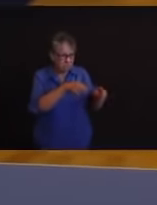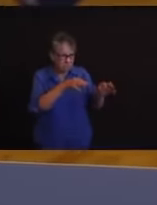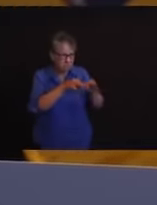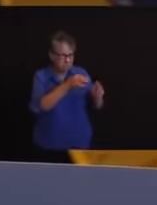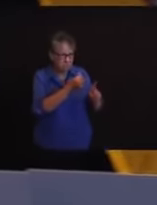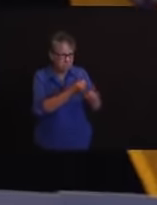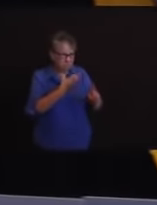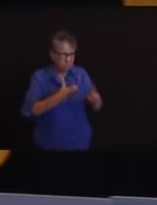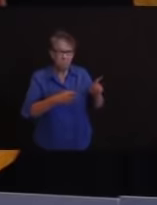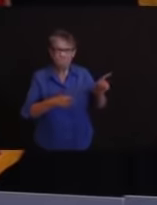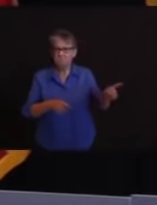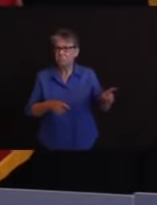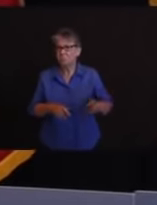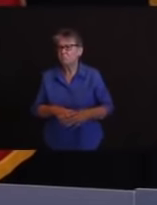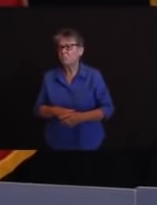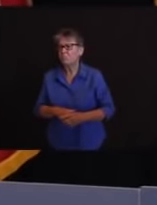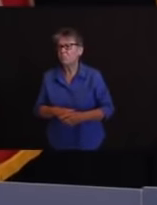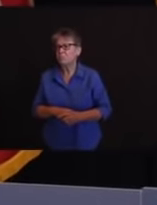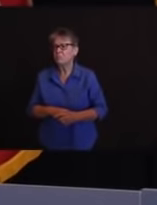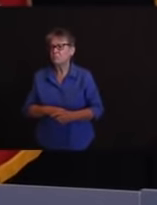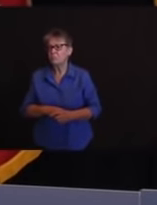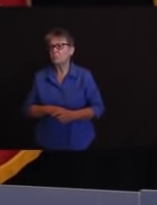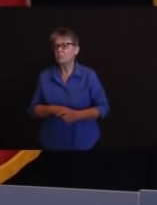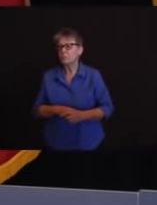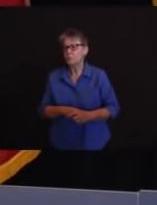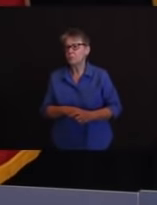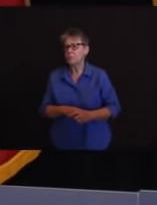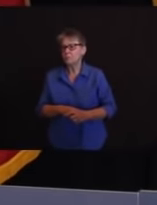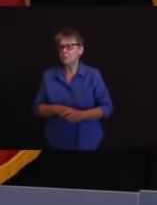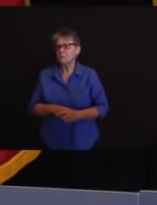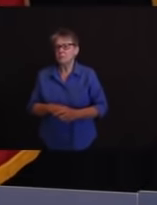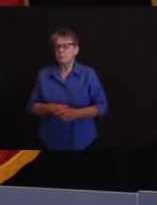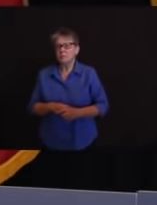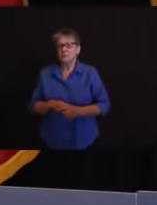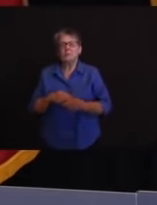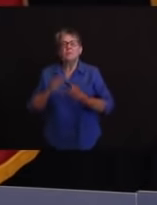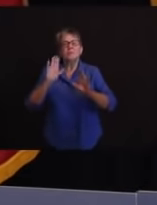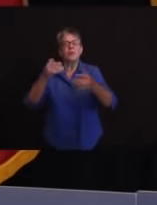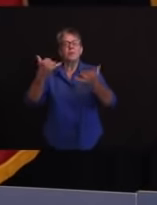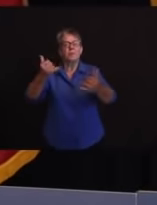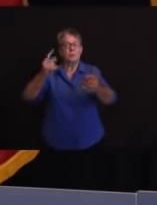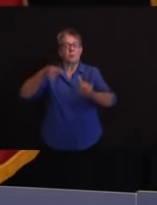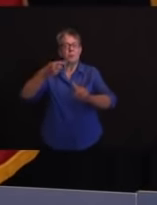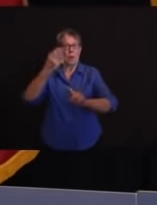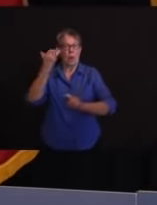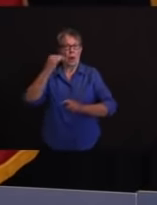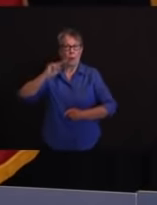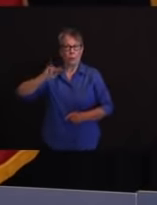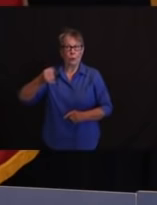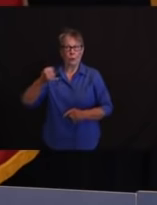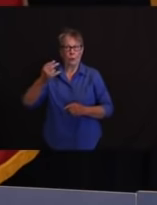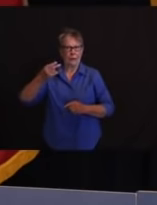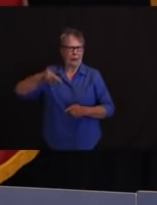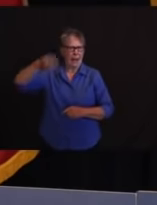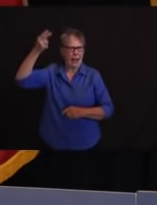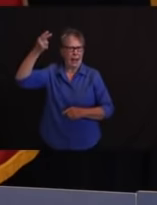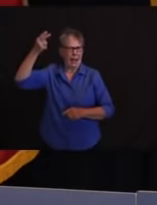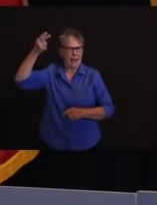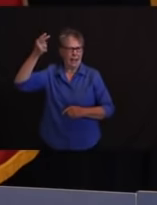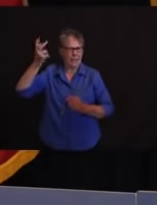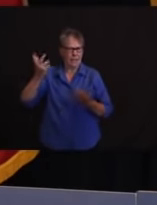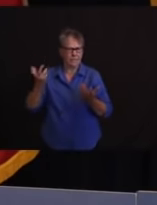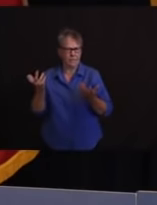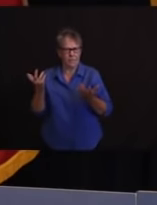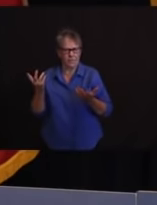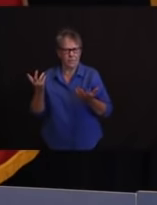I think there are a number of reasons why when we look at the numbers overall in the country, you're seeing a huge increase in the number of cases, but the total number